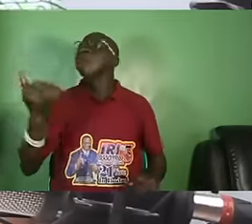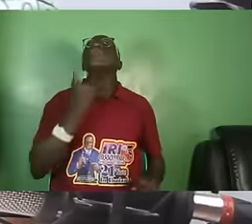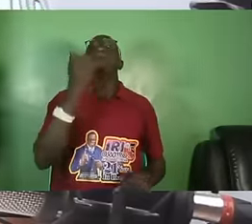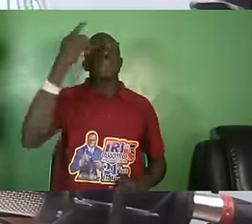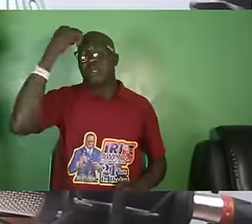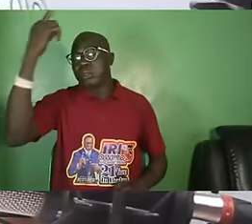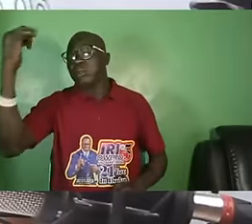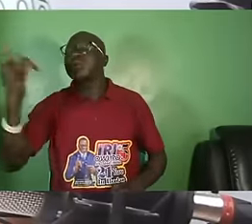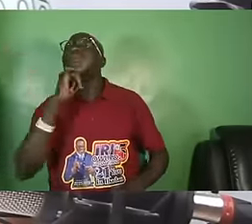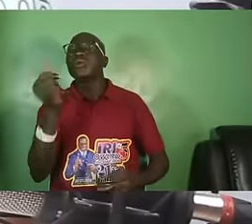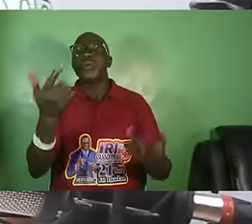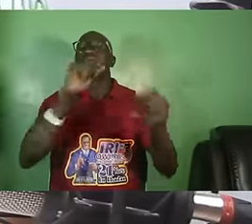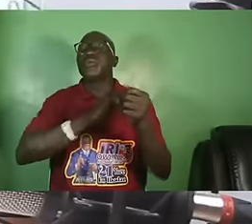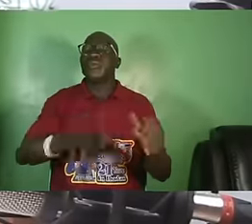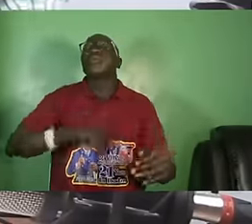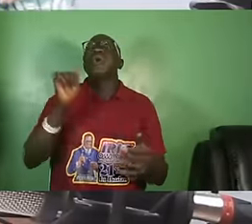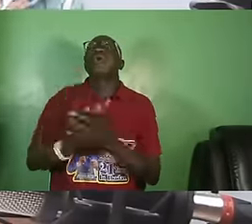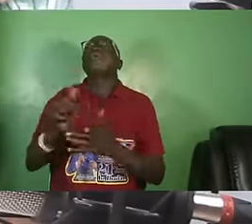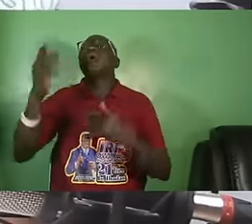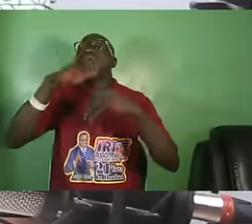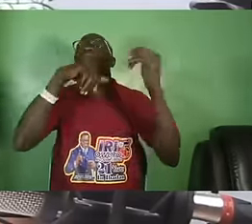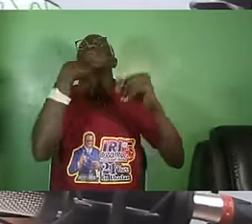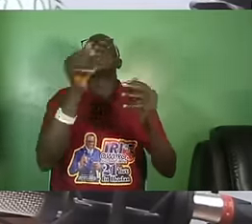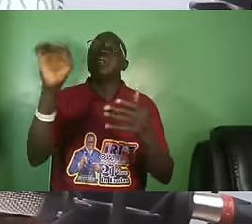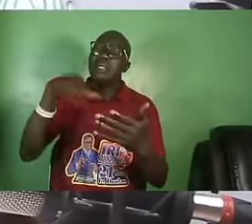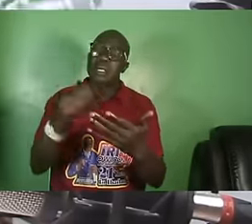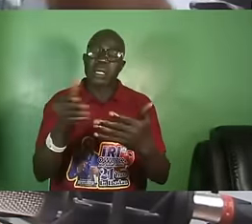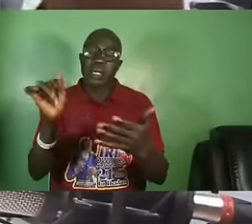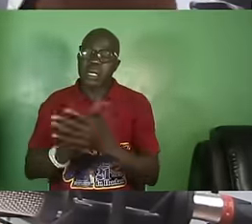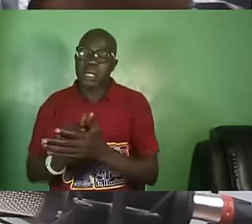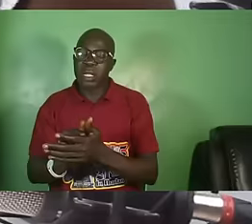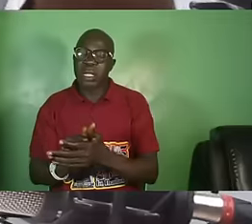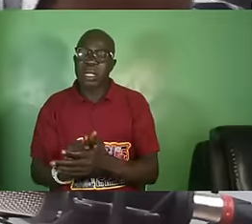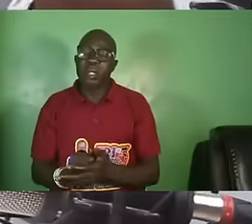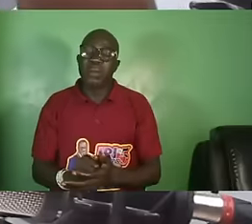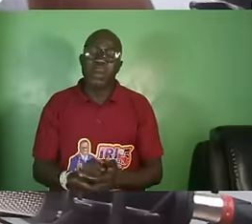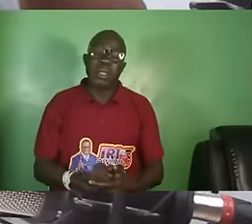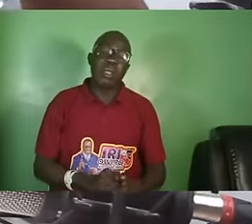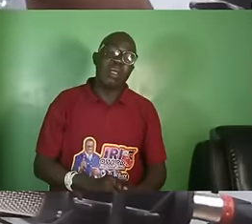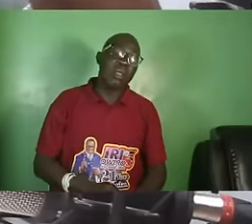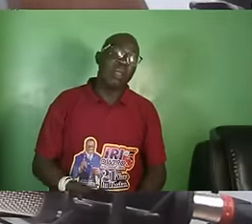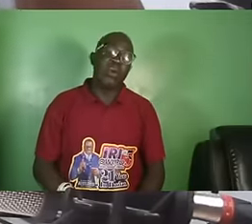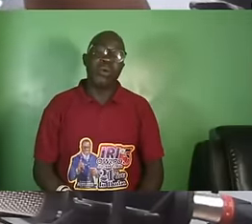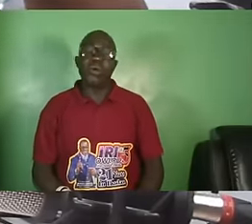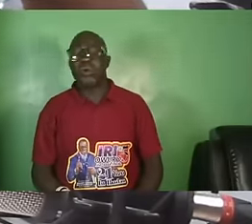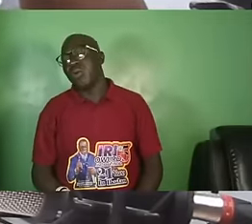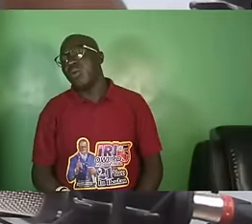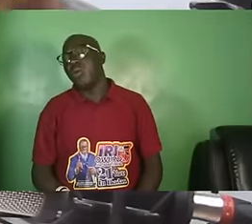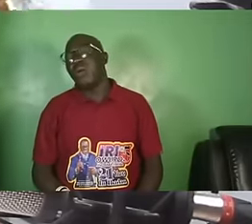si mo. That's why you dream of glory and not be fulfilled. Lo se kore bayi. That's why you sing this song that. Da ogo me pada fun me